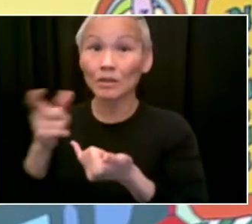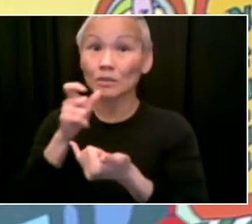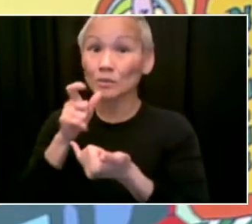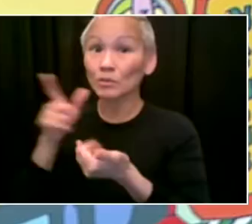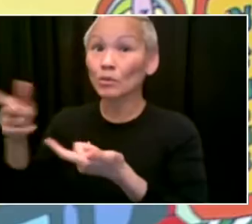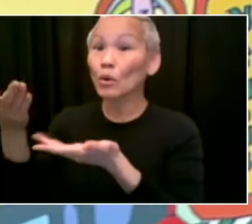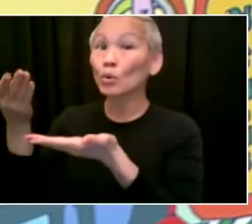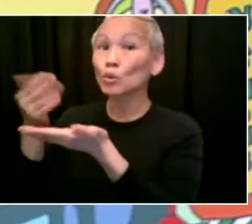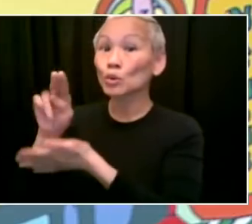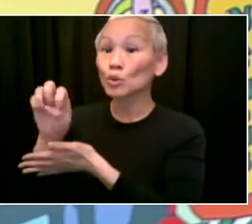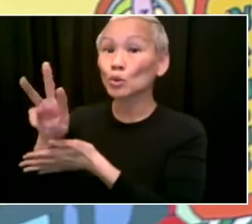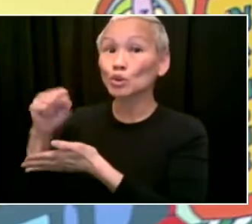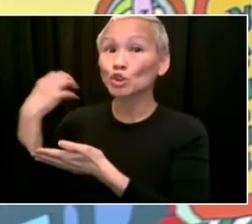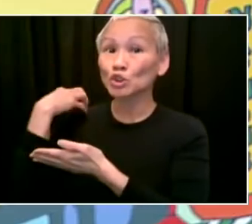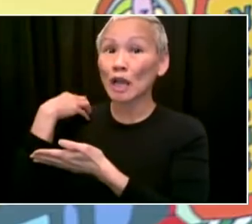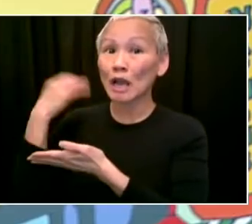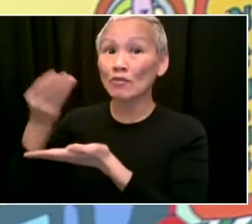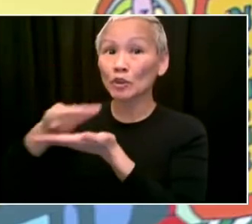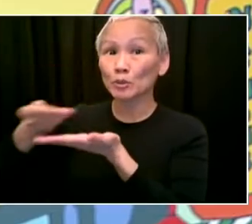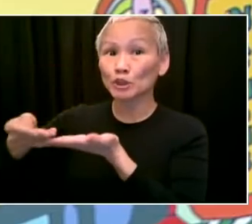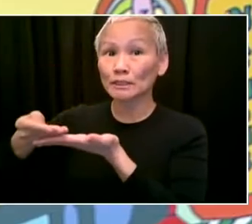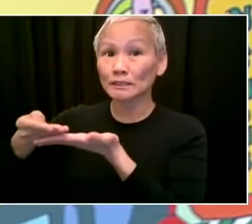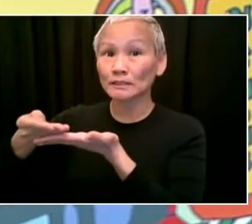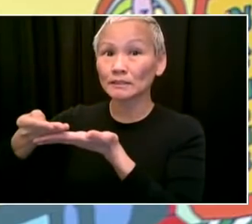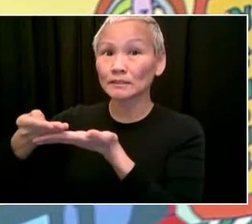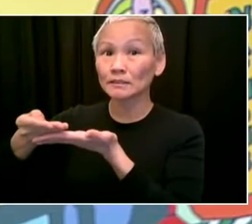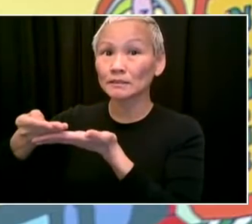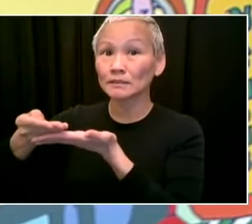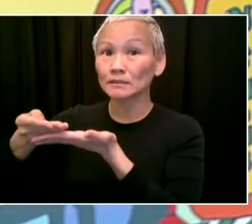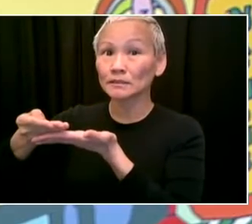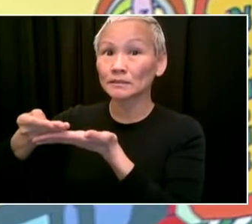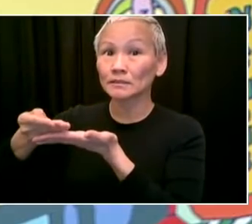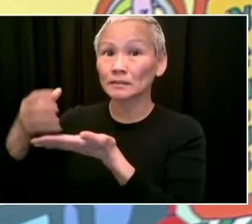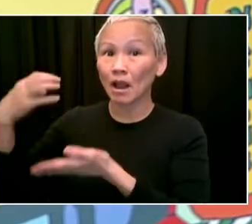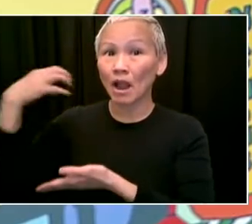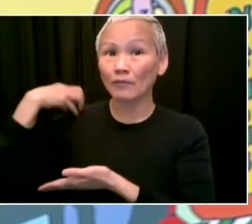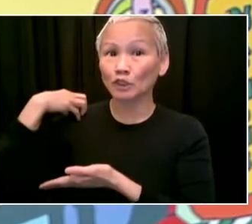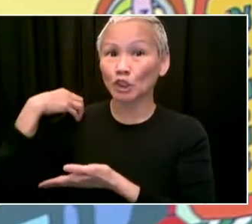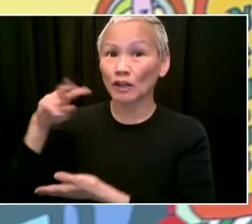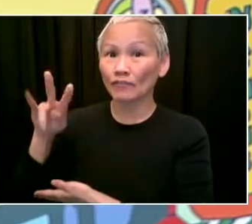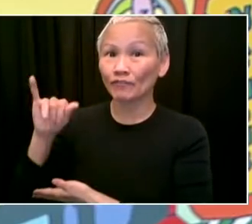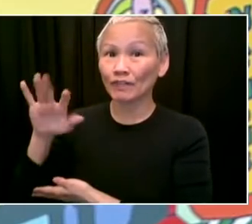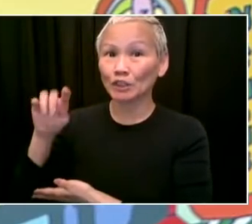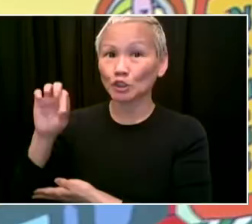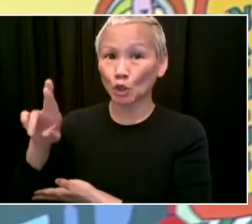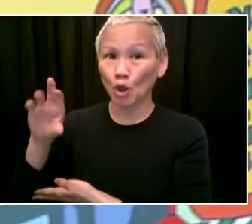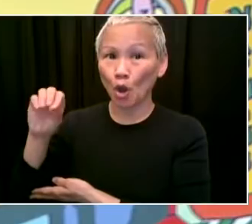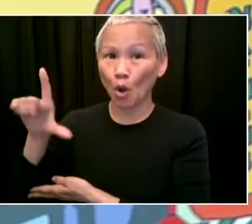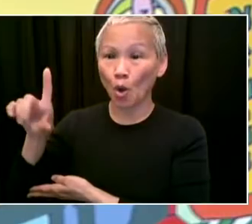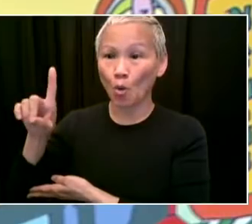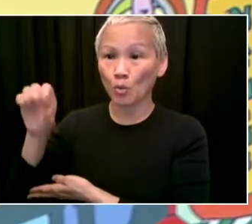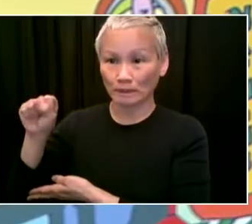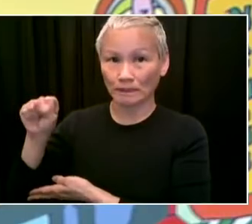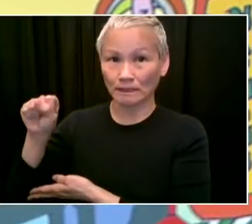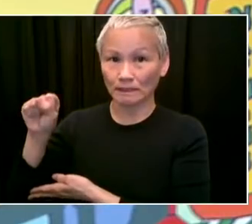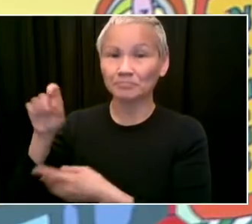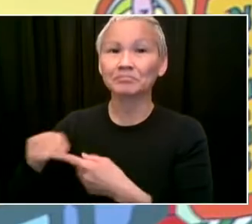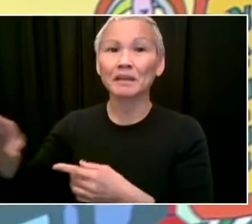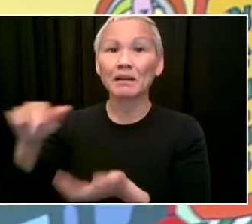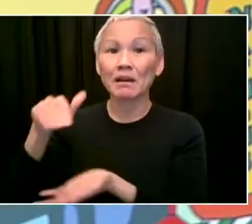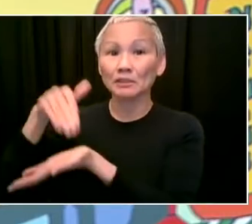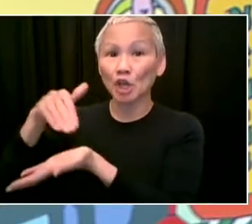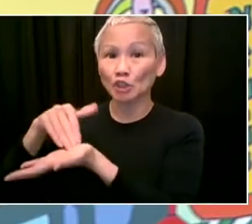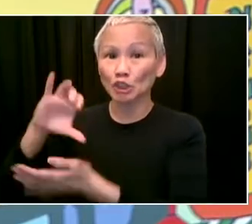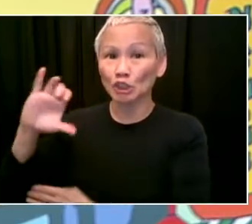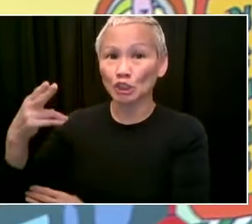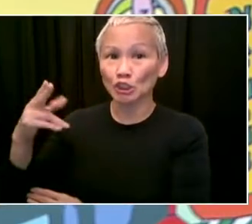Officer for MOX, Victor Olds, Health Commissioner Dr. Dave Choksi, and Dr. Ted Long, Executive Director of New